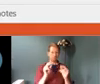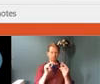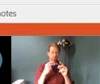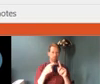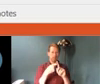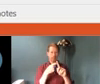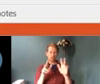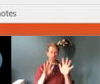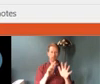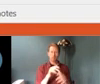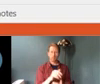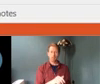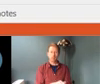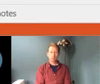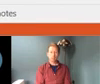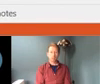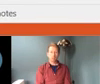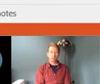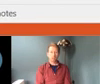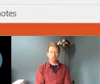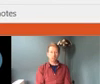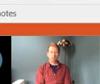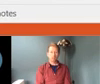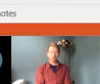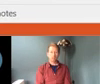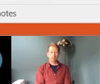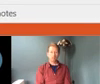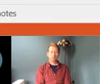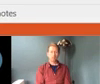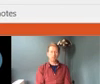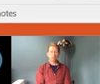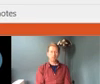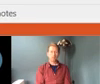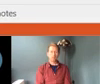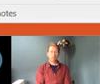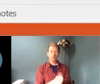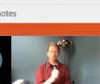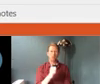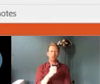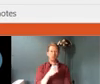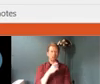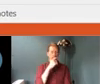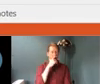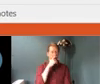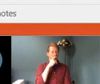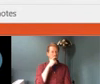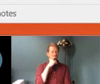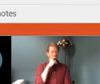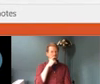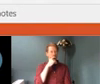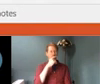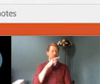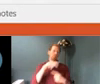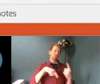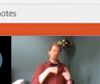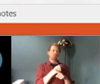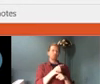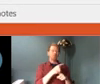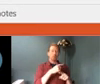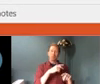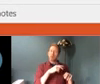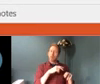important. Yeah. Okay, thank you. So just coming back to which markers I'm talking